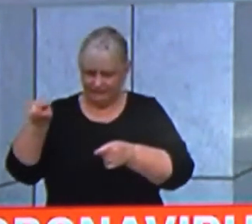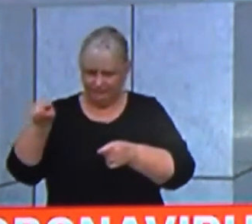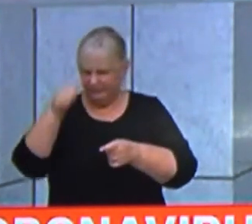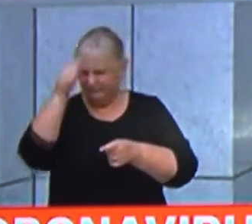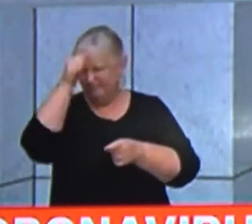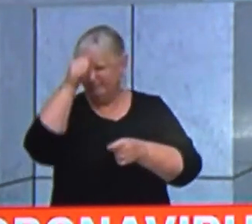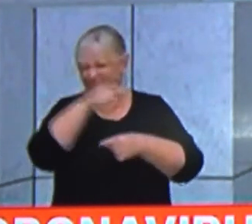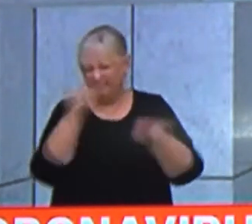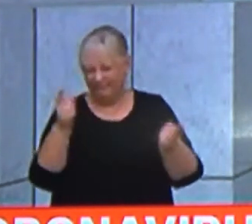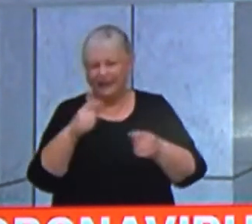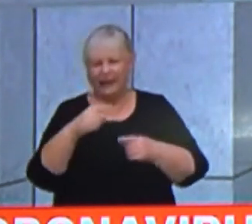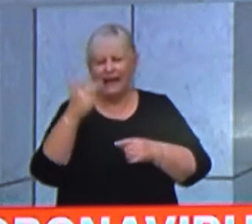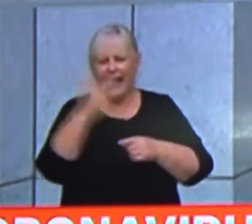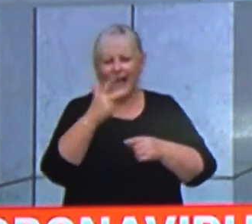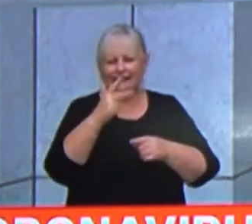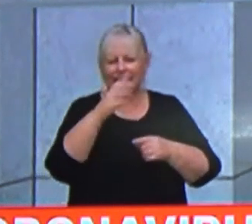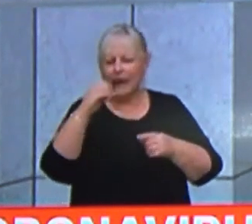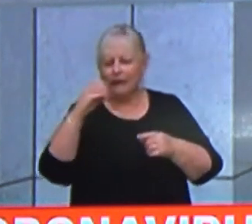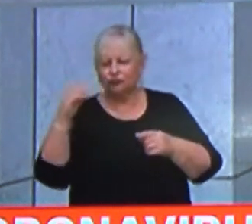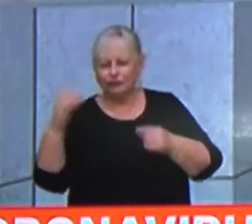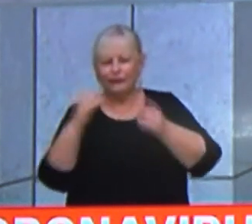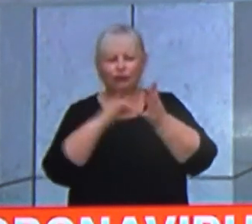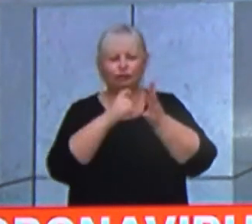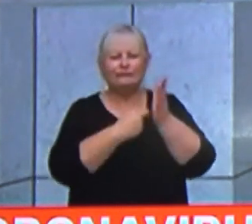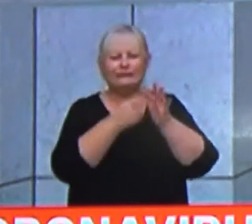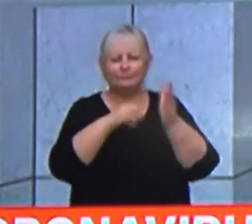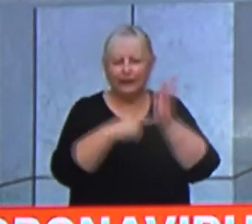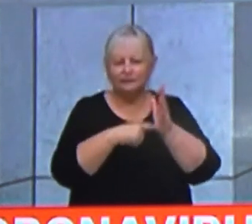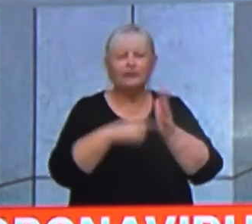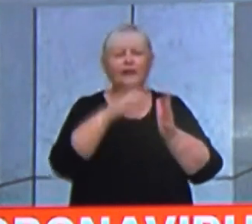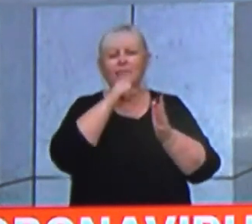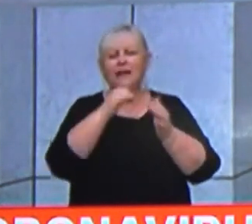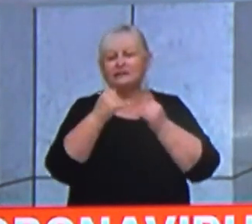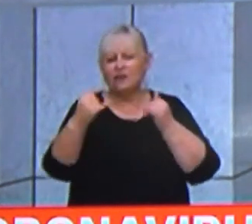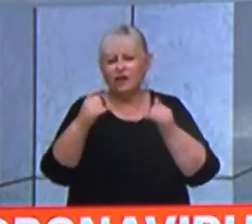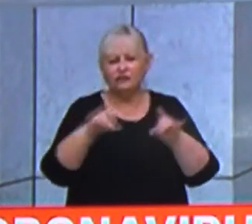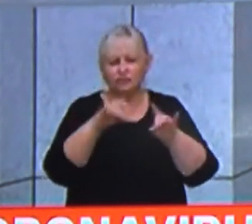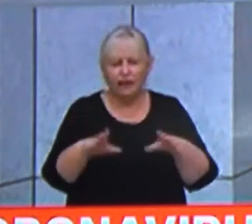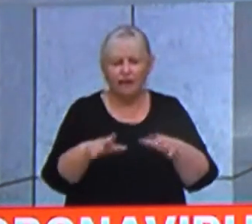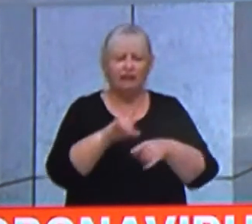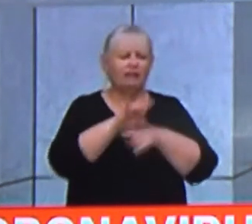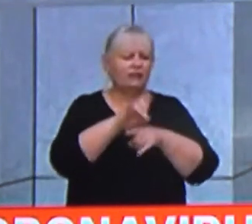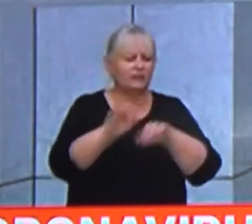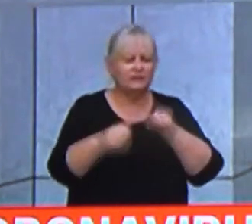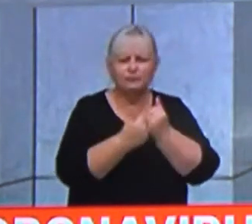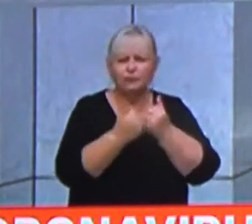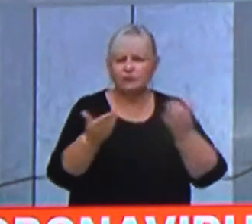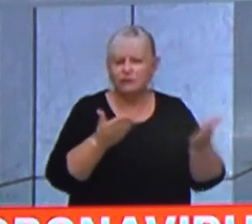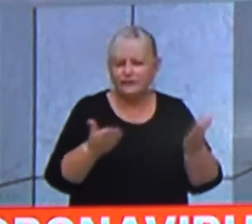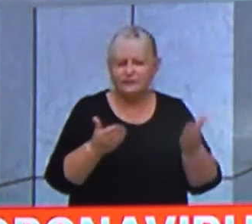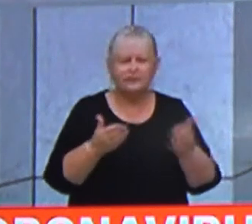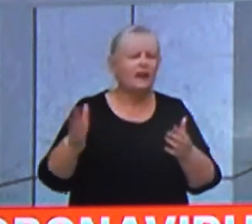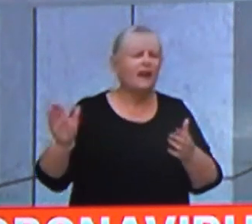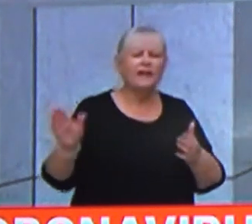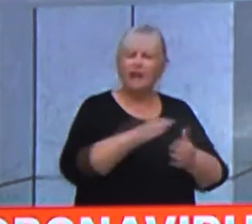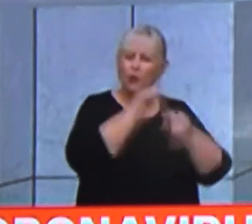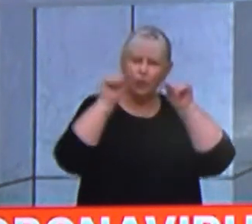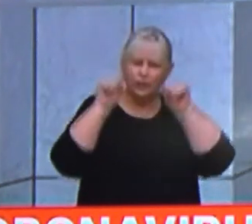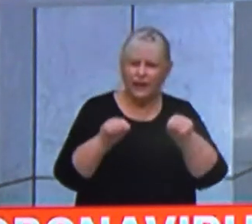face-to-face consultations. That's very important because so many health services still need to be face-to-face, involve